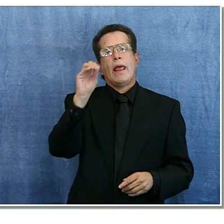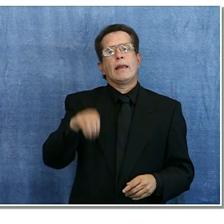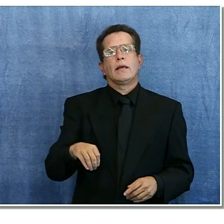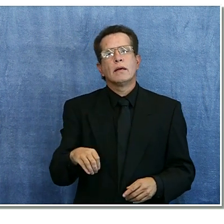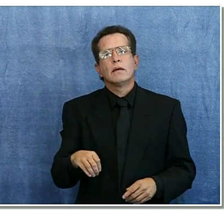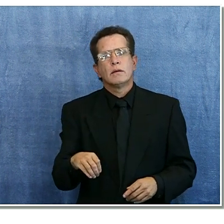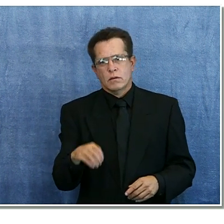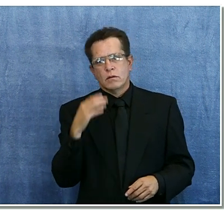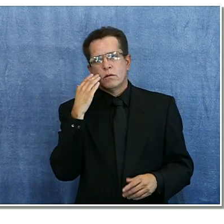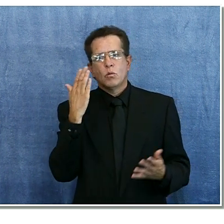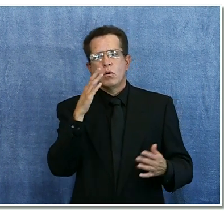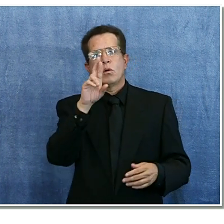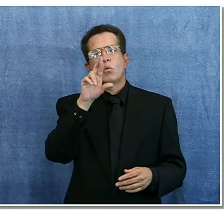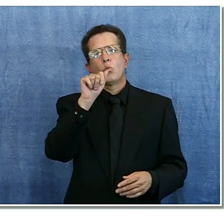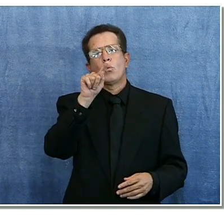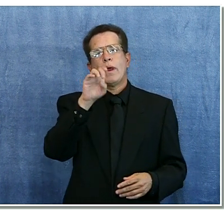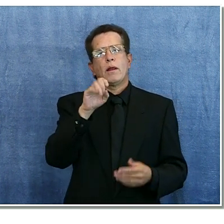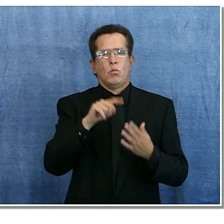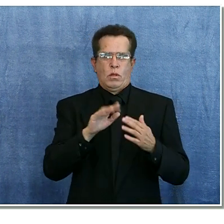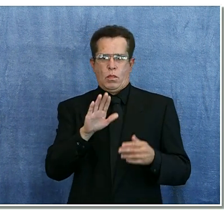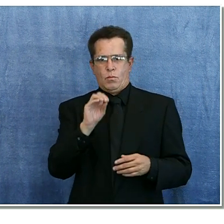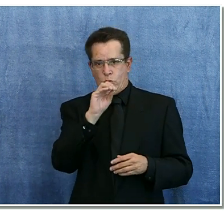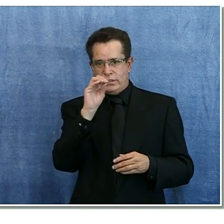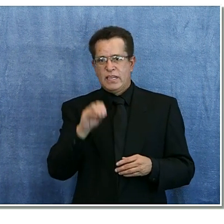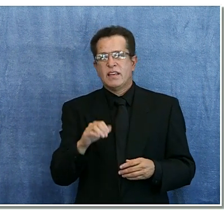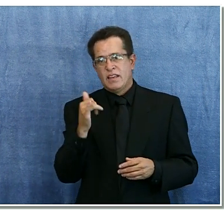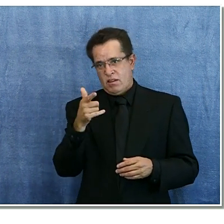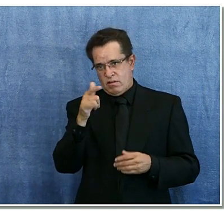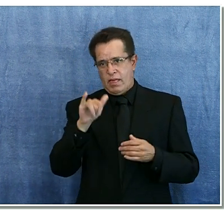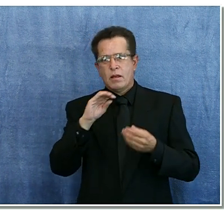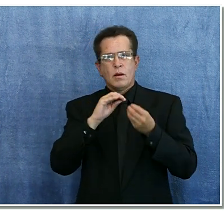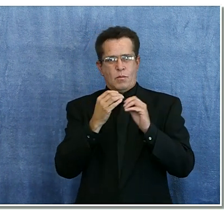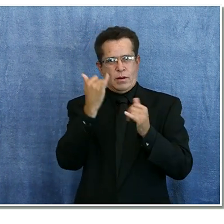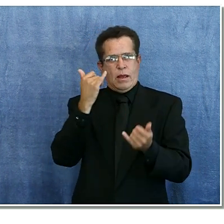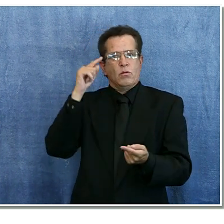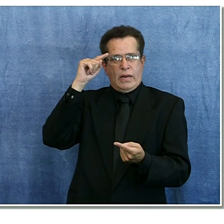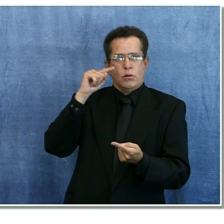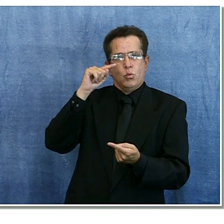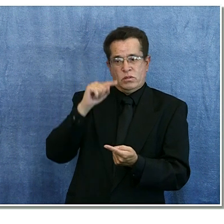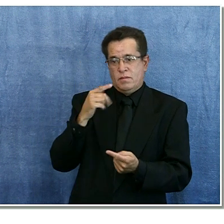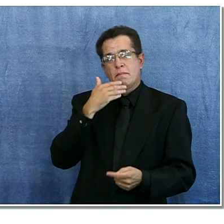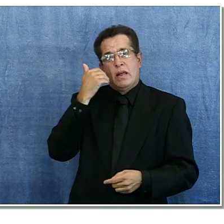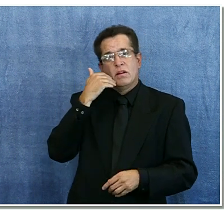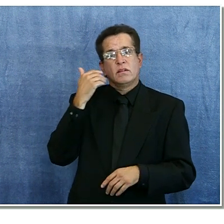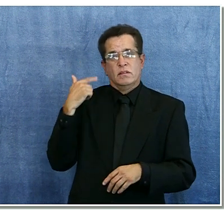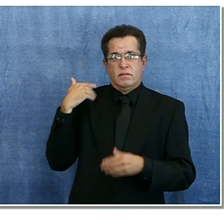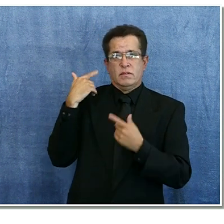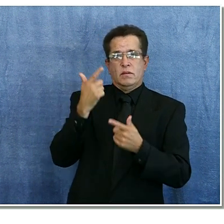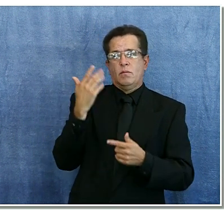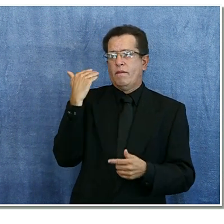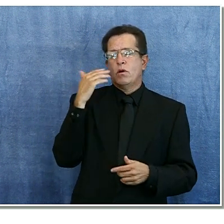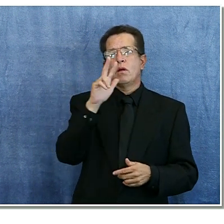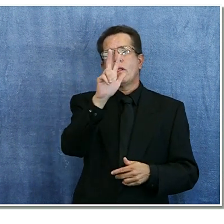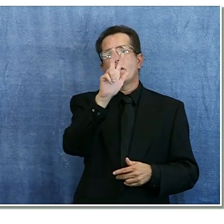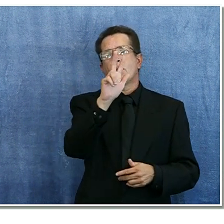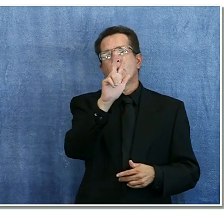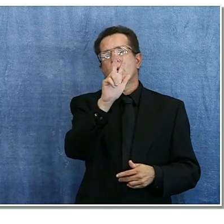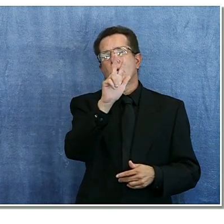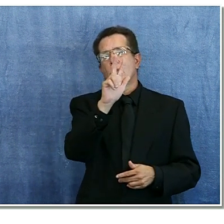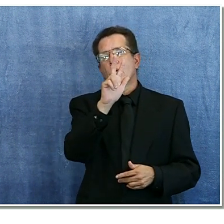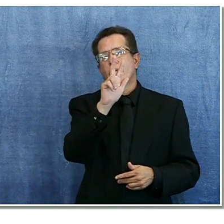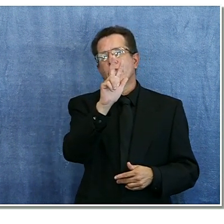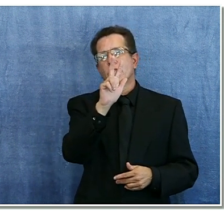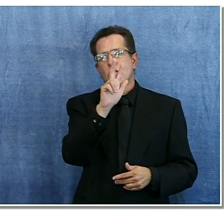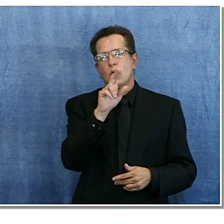have this metric has been decreasing since July 30th when it was 34.4, and